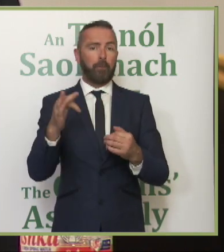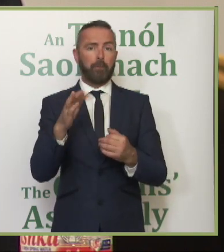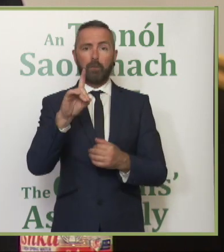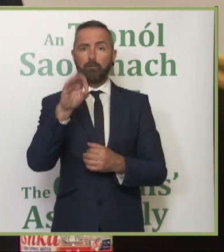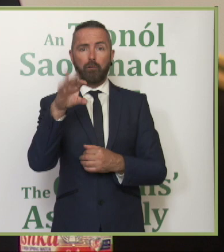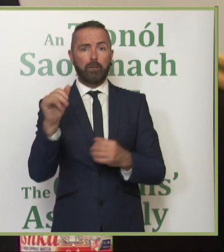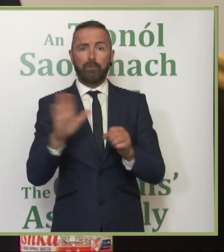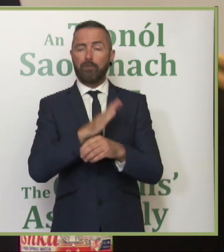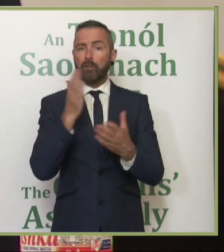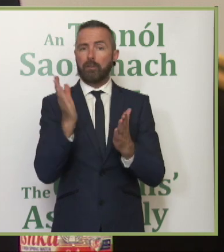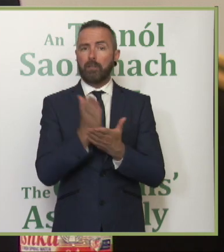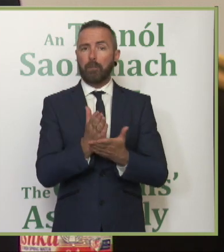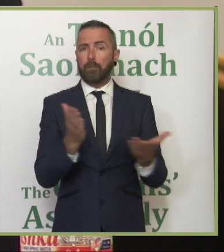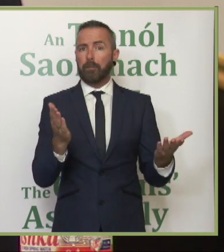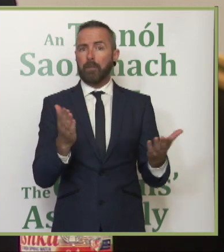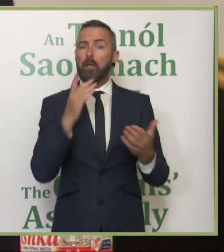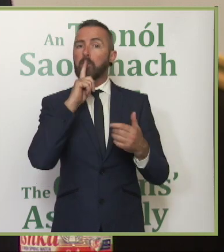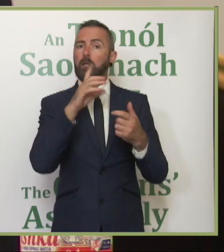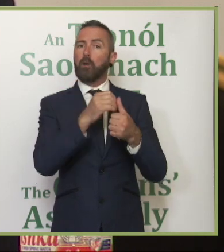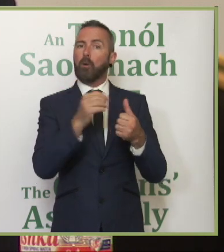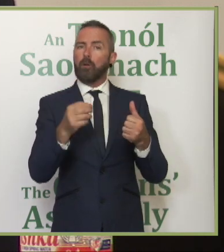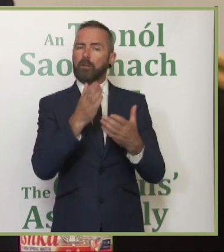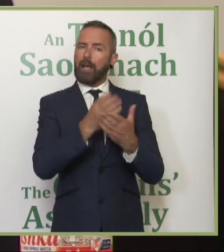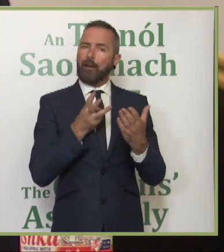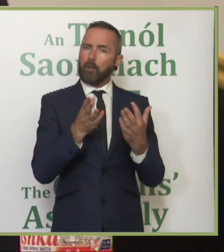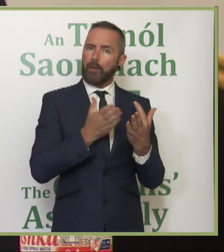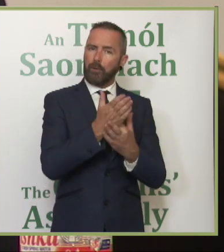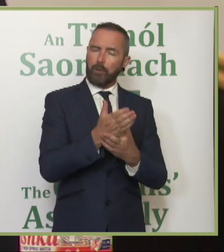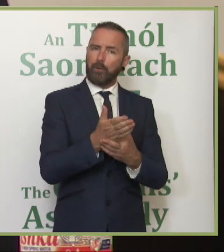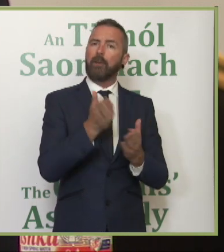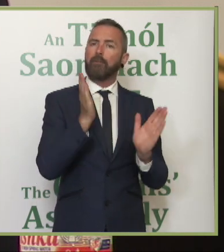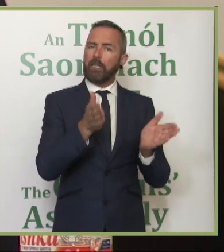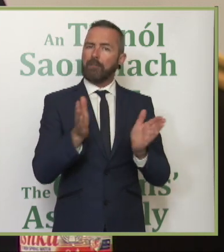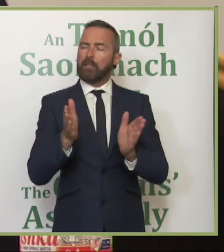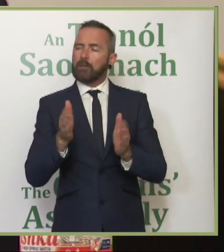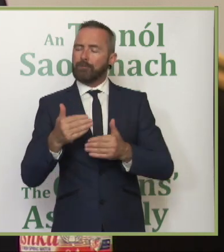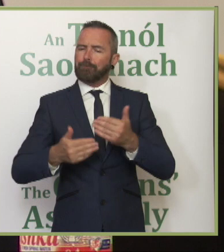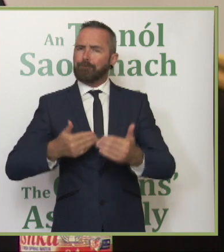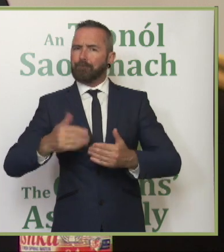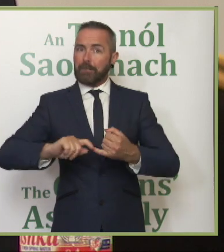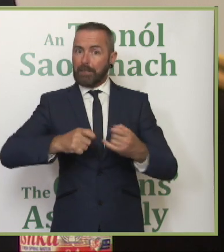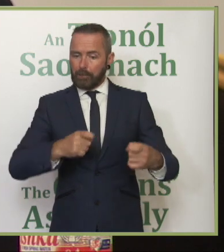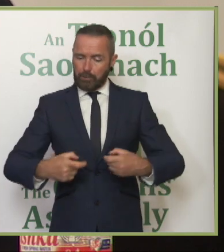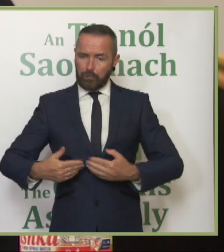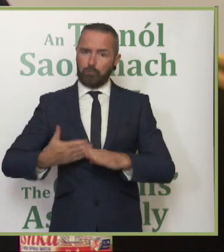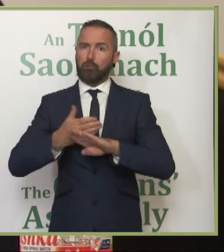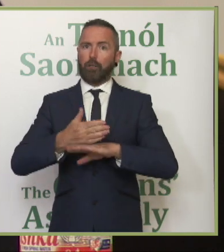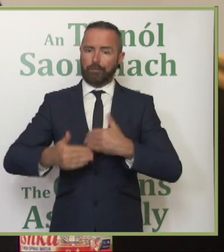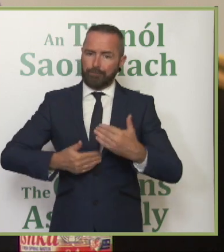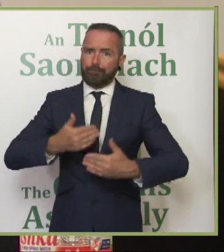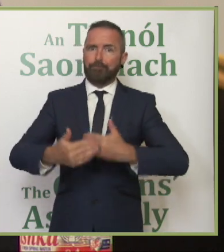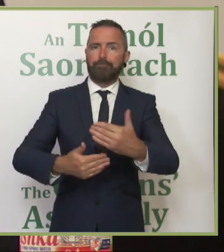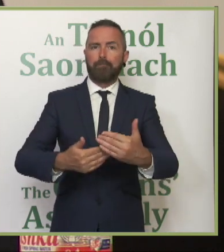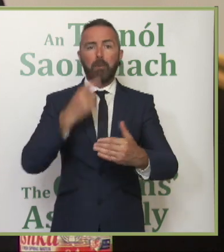others, you know, maybe have managed halfway through. But the programme is such that, linking into what that question about